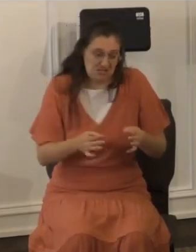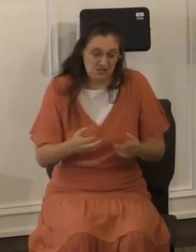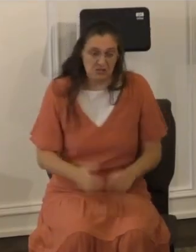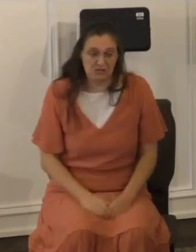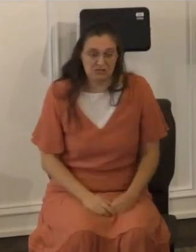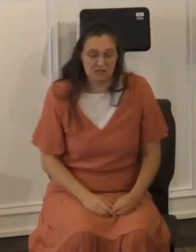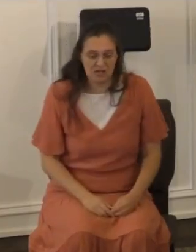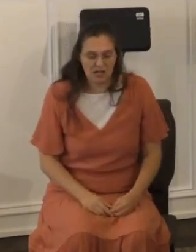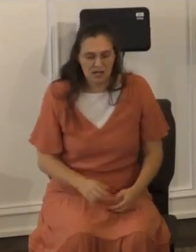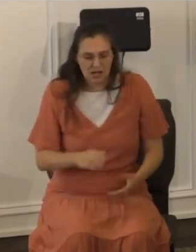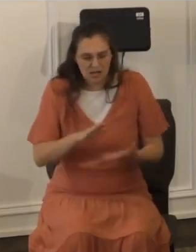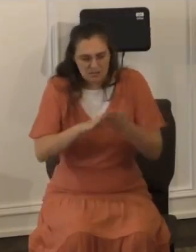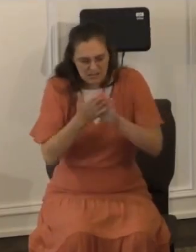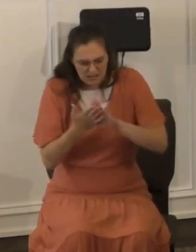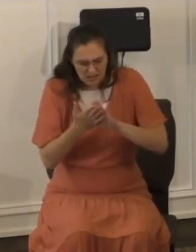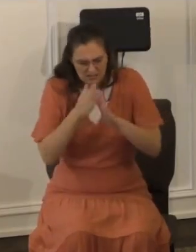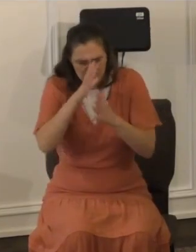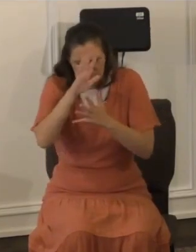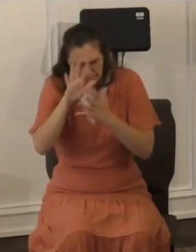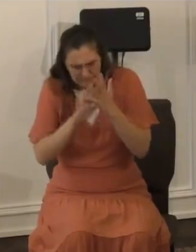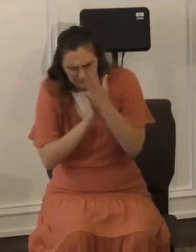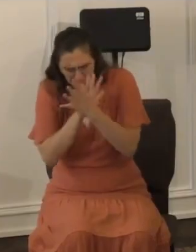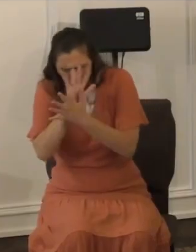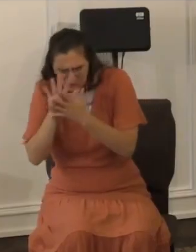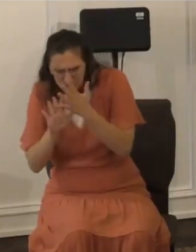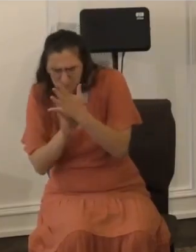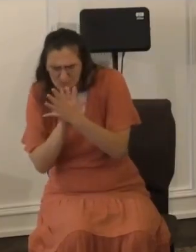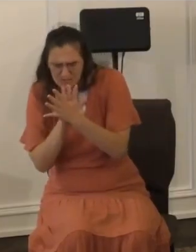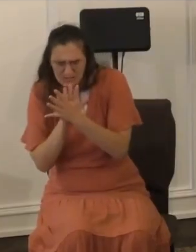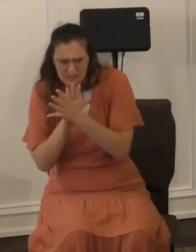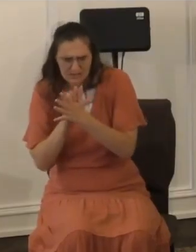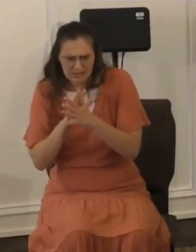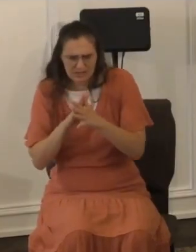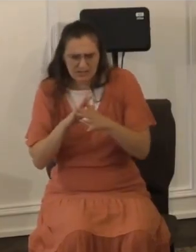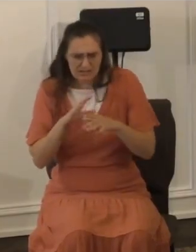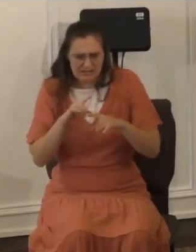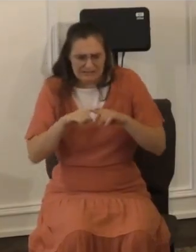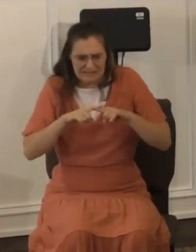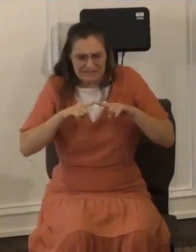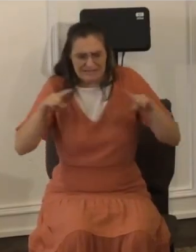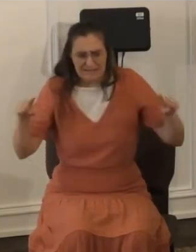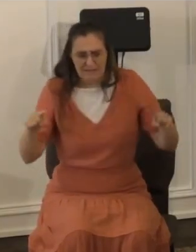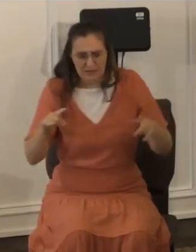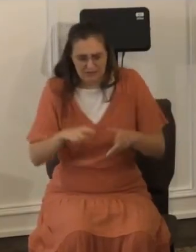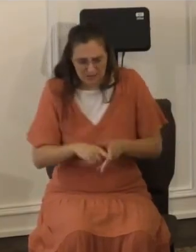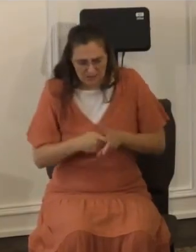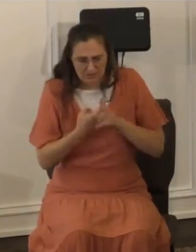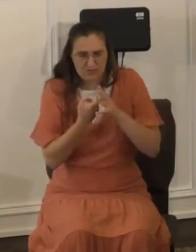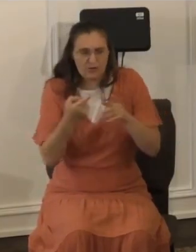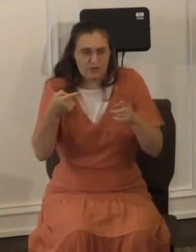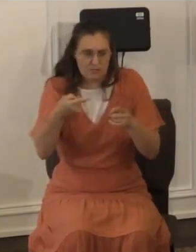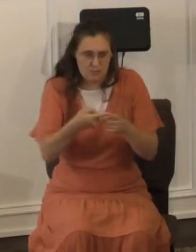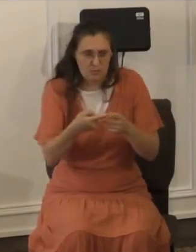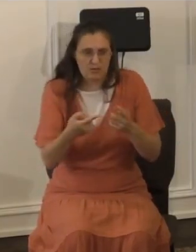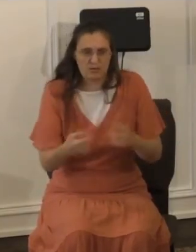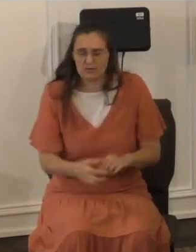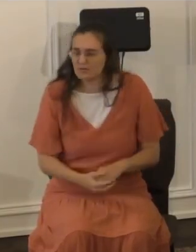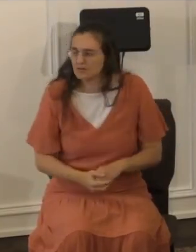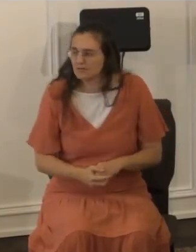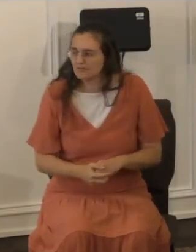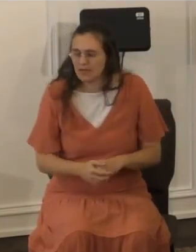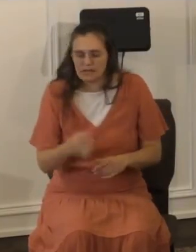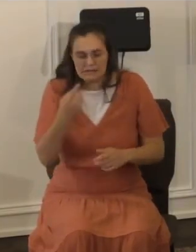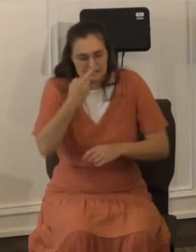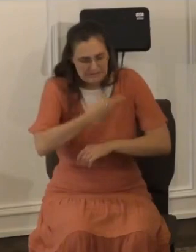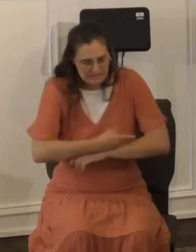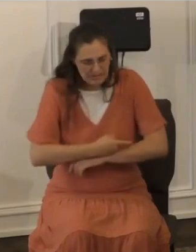that's confusing and looks totally different than where we started. Today we're going to be talking in the message about